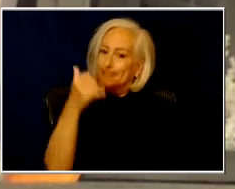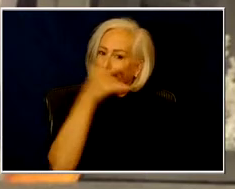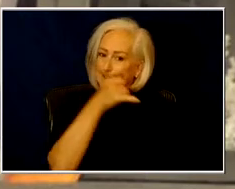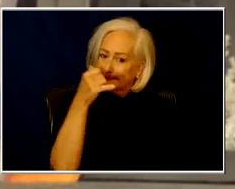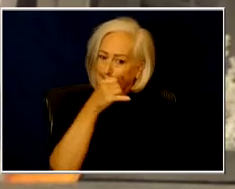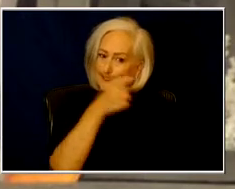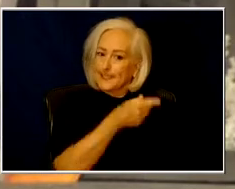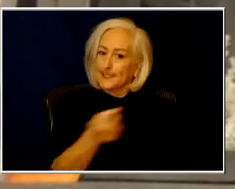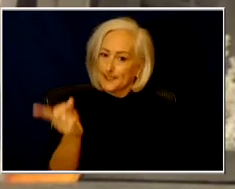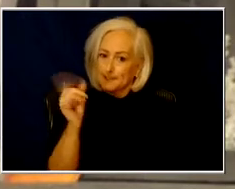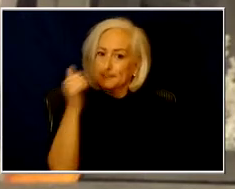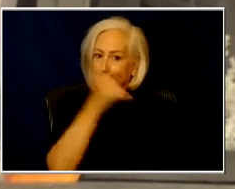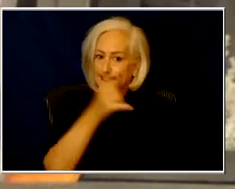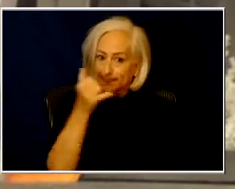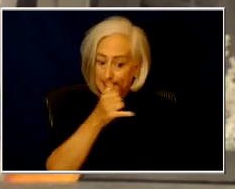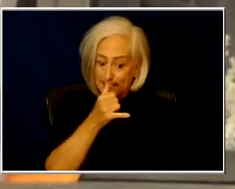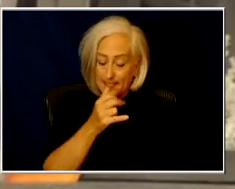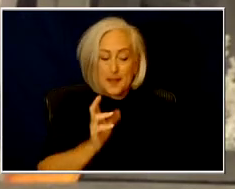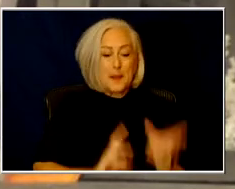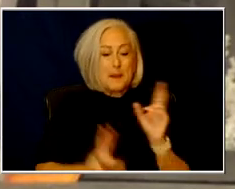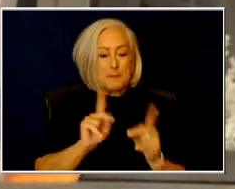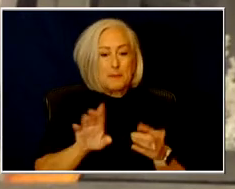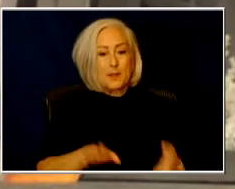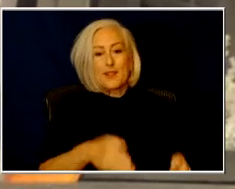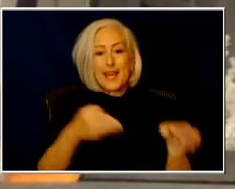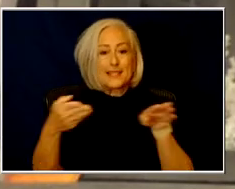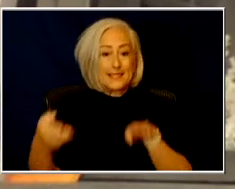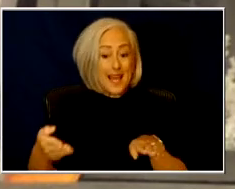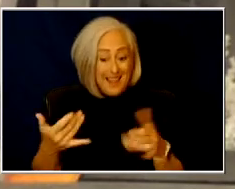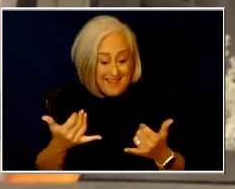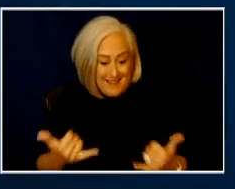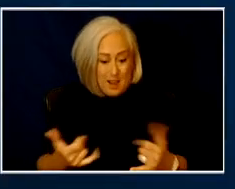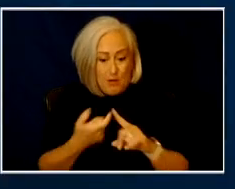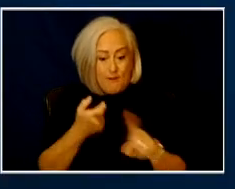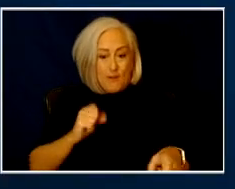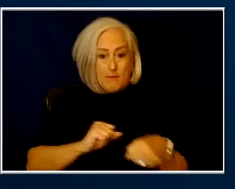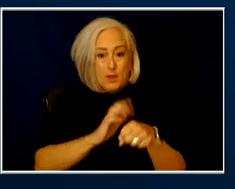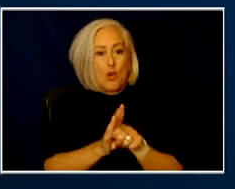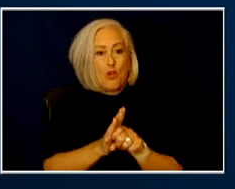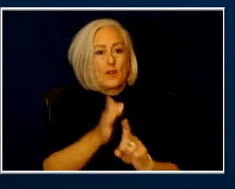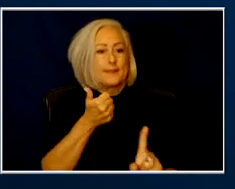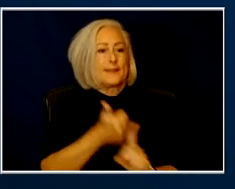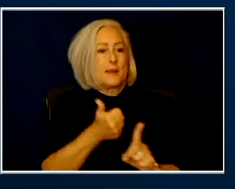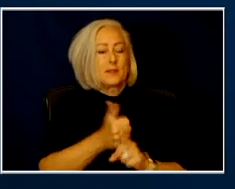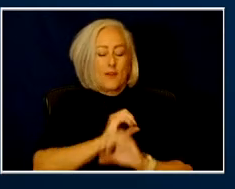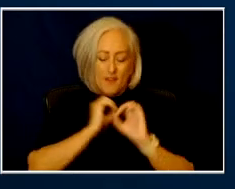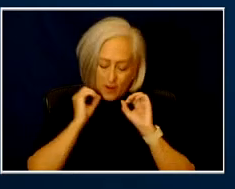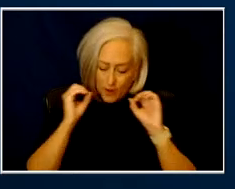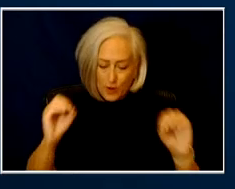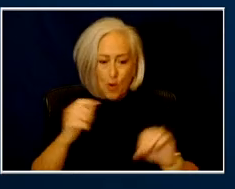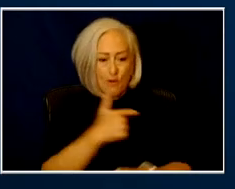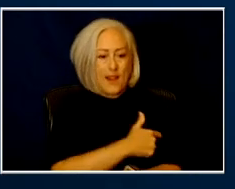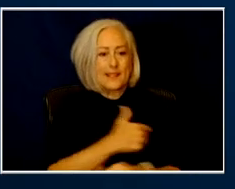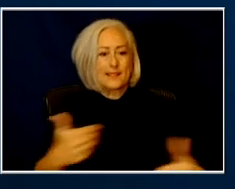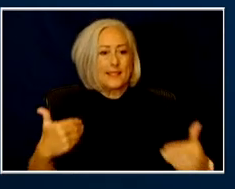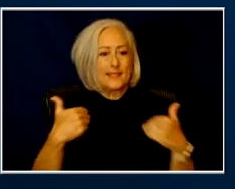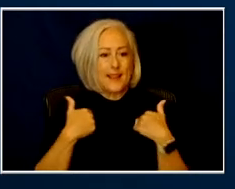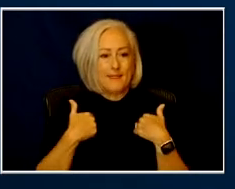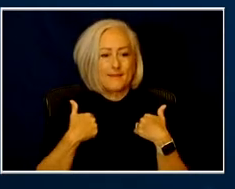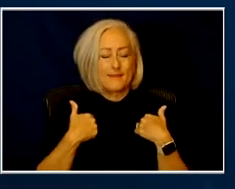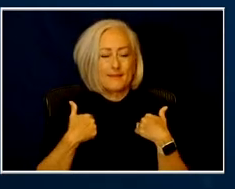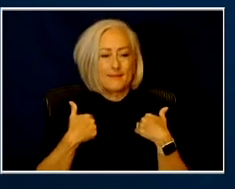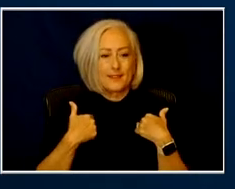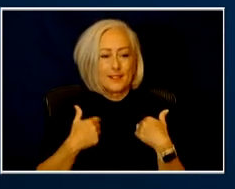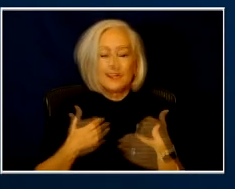covid are predominantly the unvaccinated yeah and I so appreciate and love that answer and I think you know we still